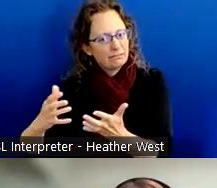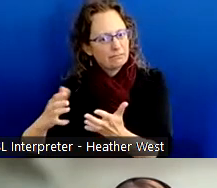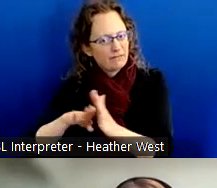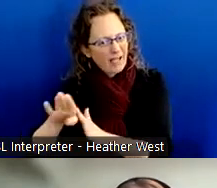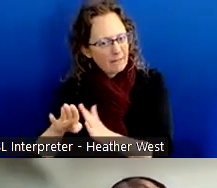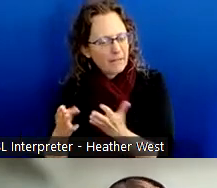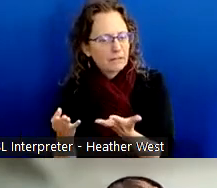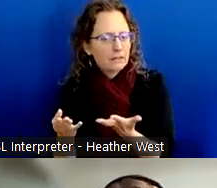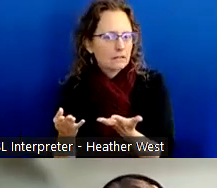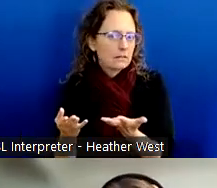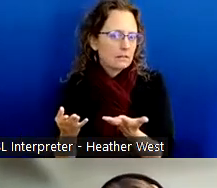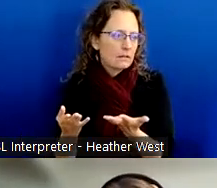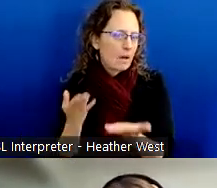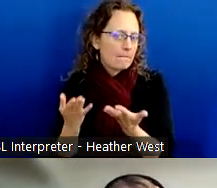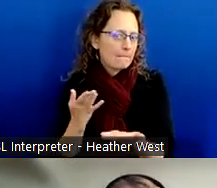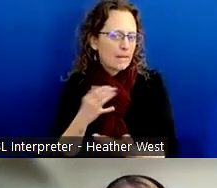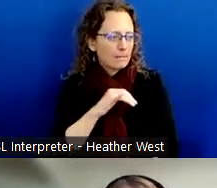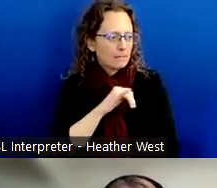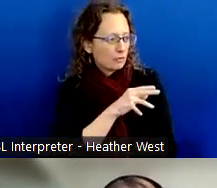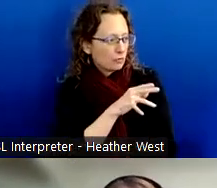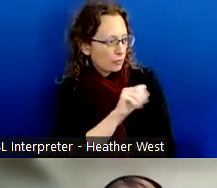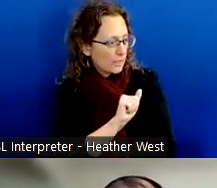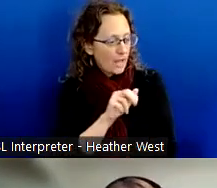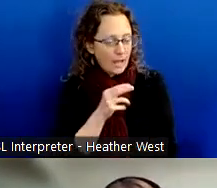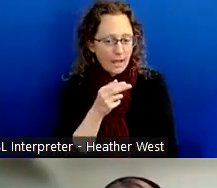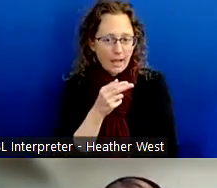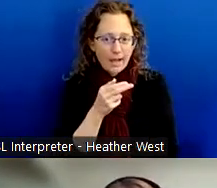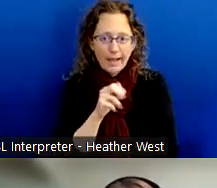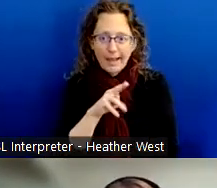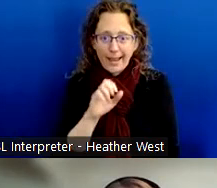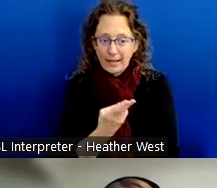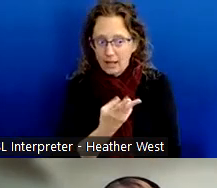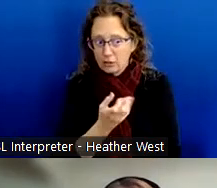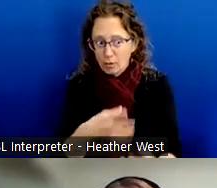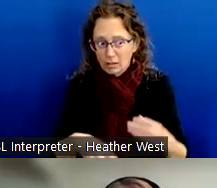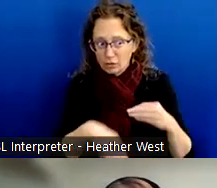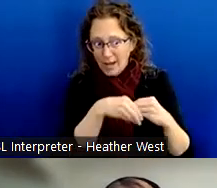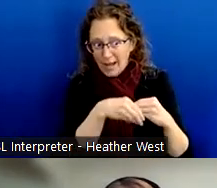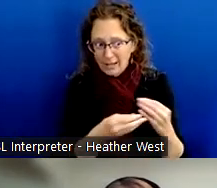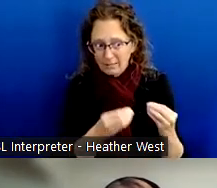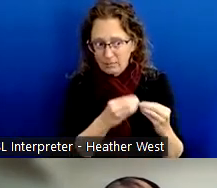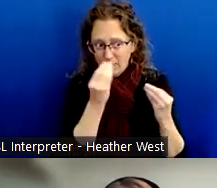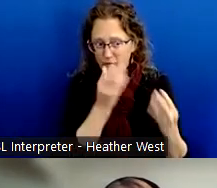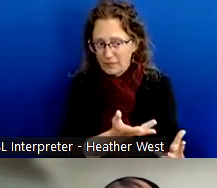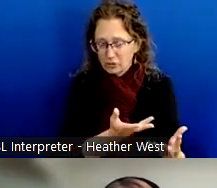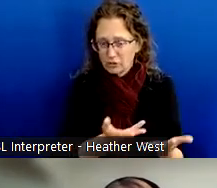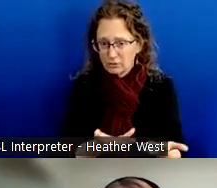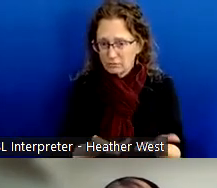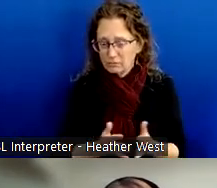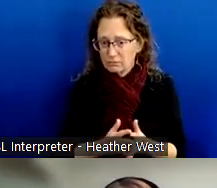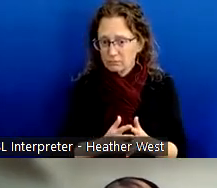But Julia or Hannah, if you have additional information that could provide